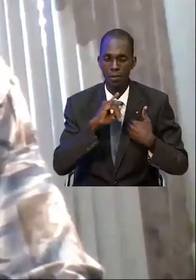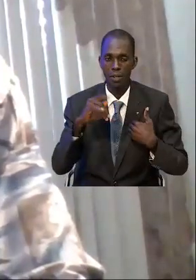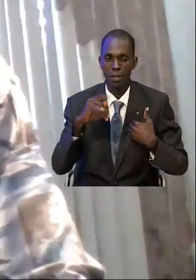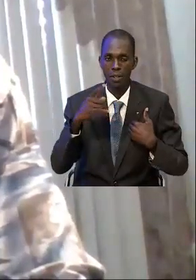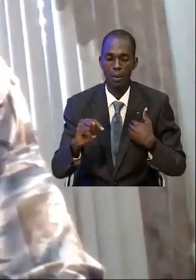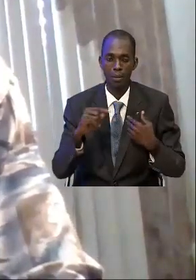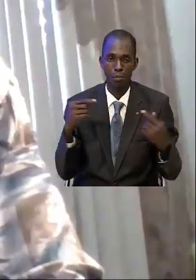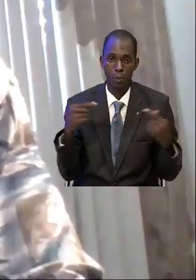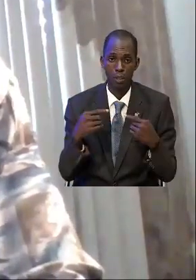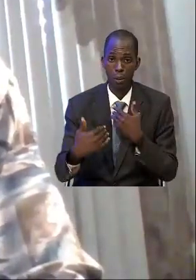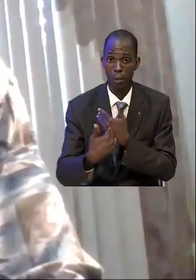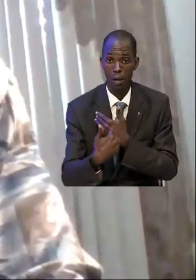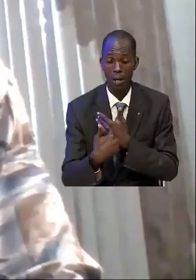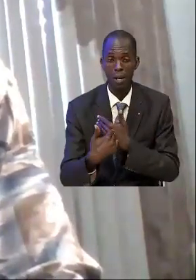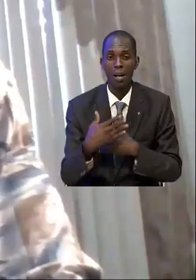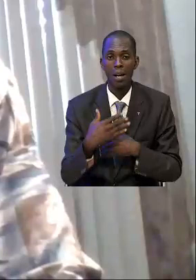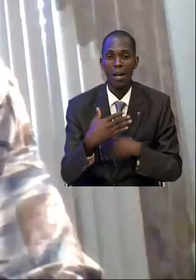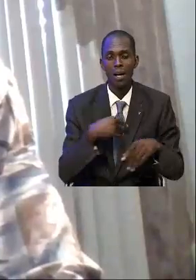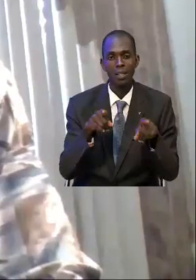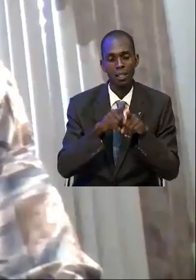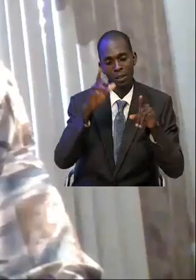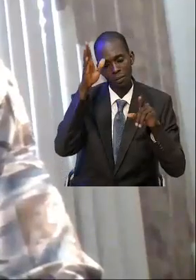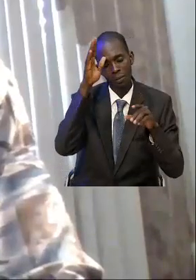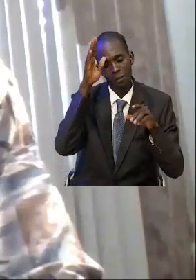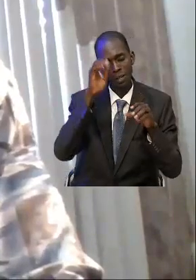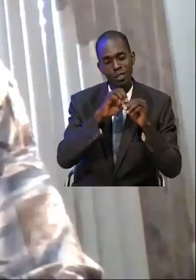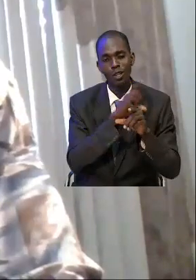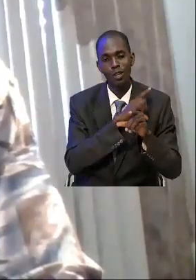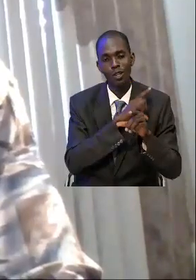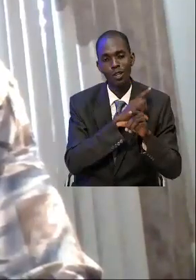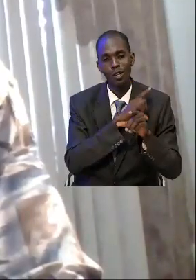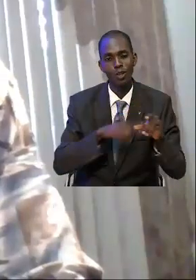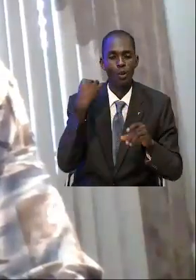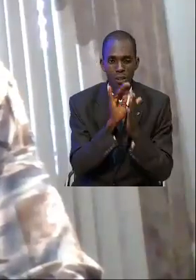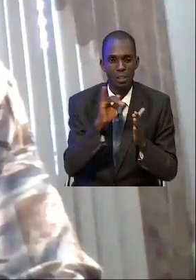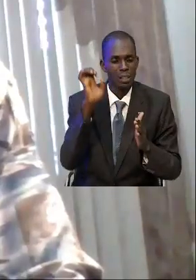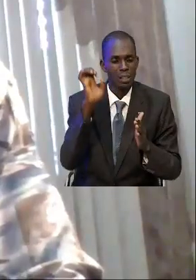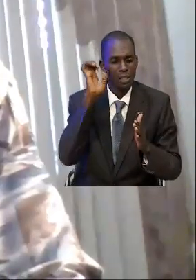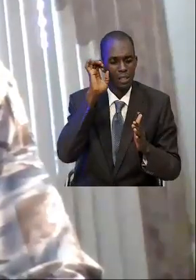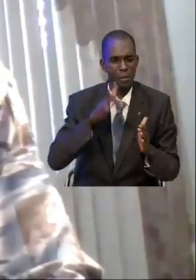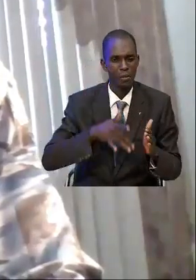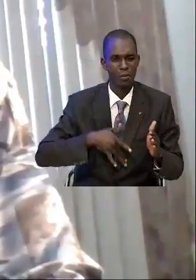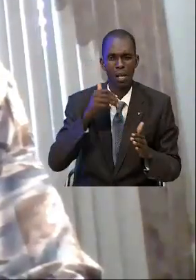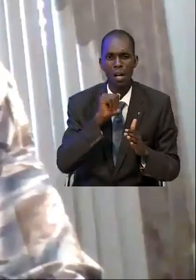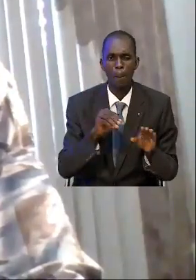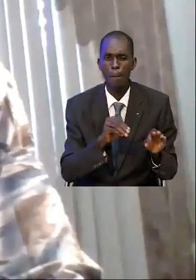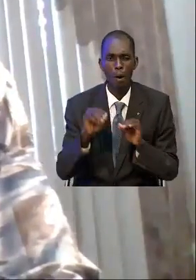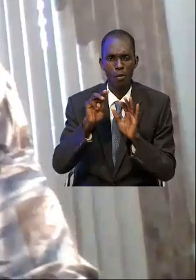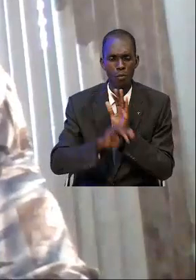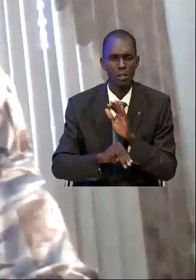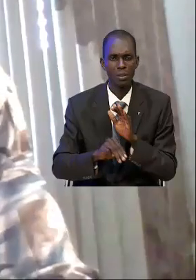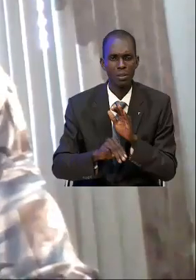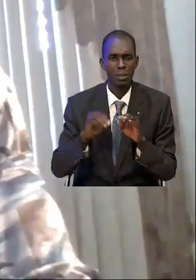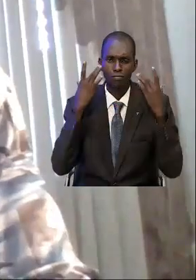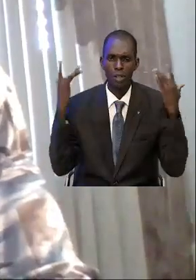are experiencing anything. I put my hand on that back, and as our Father the Lord was praying, I experienced